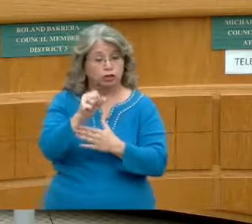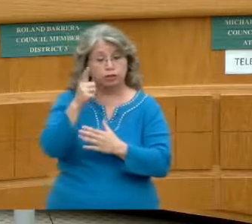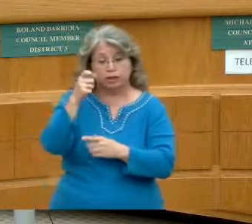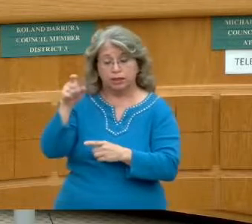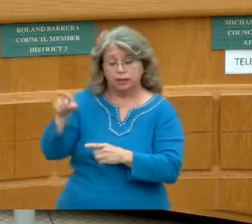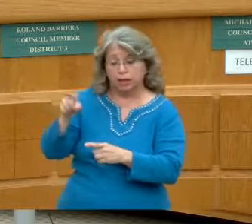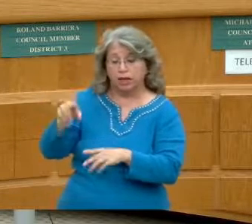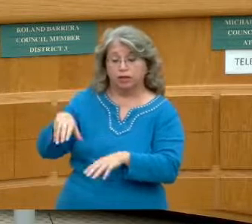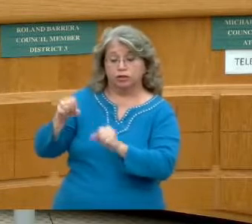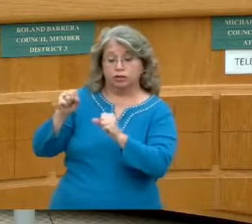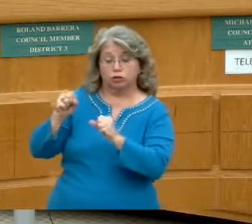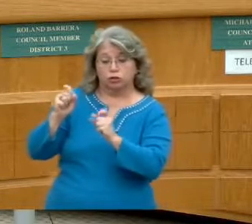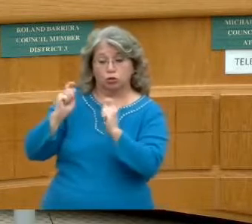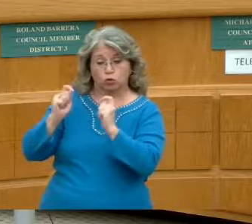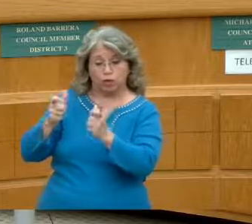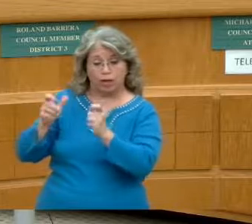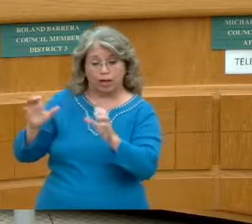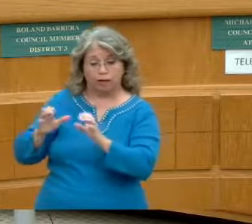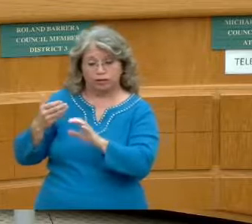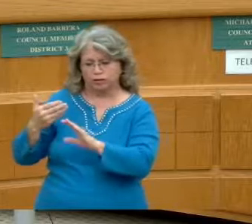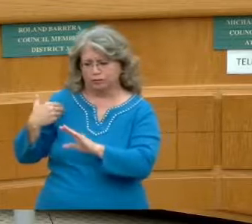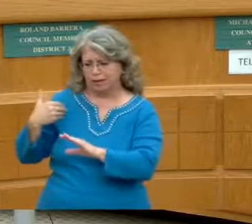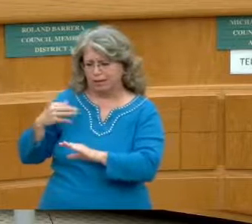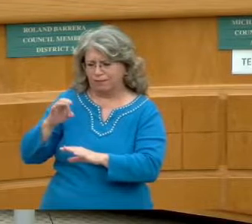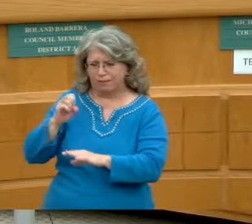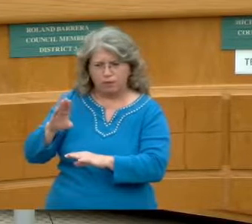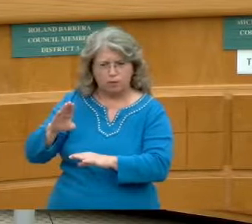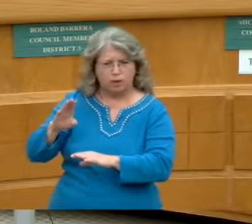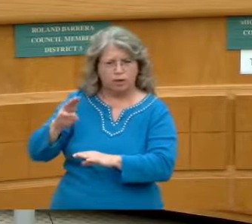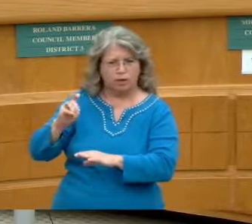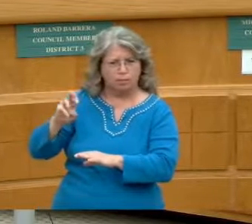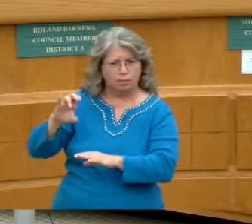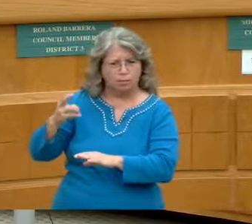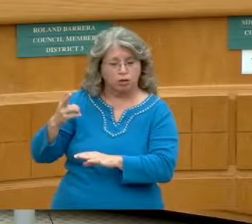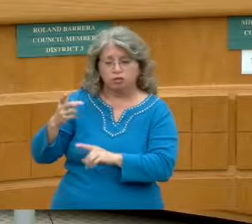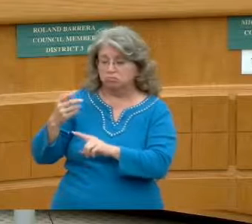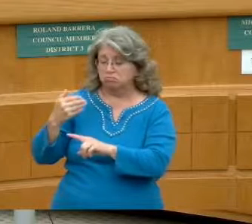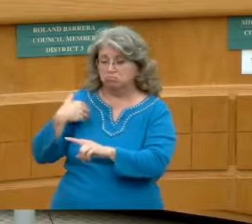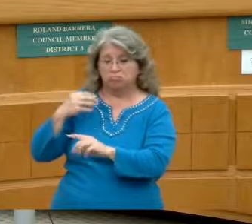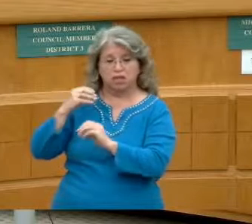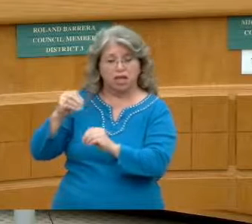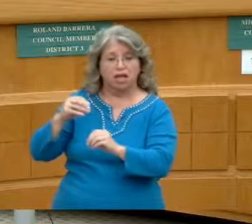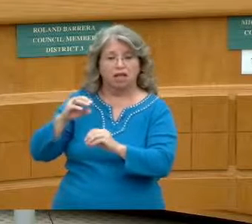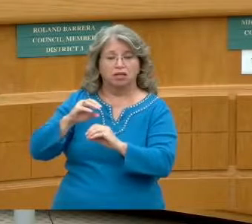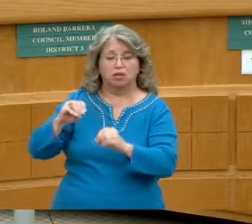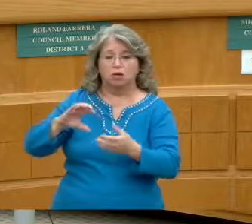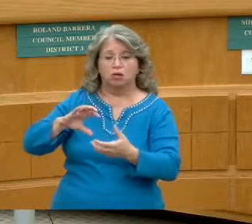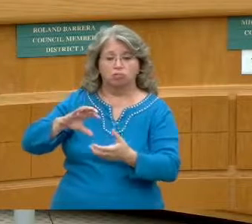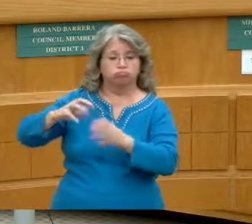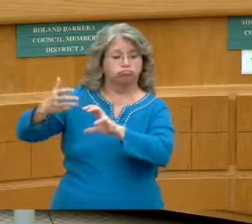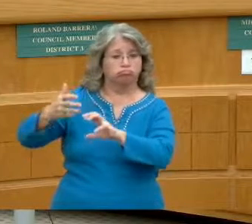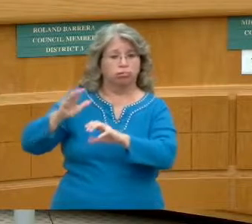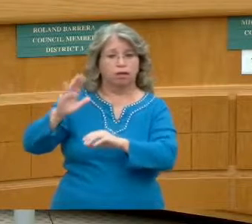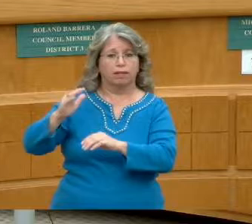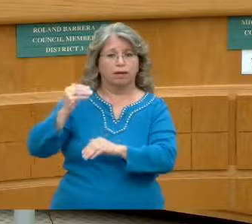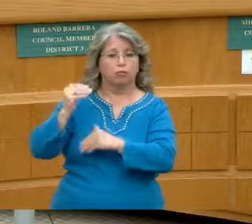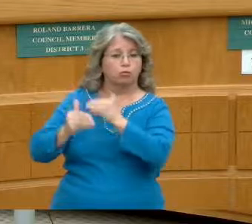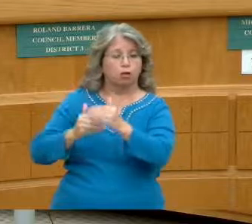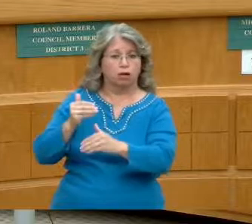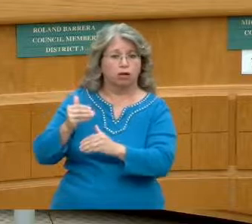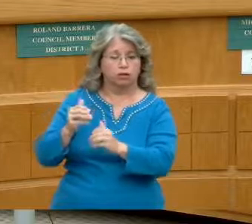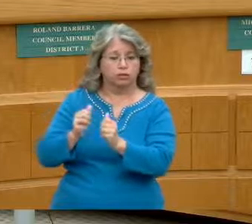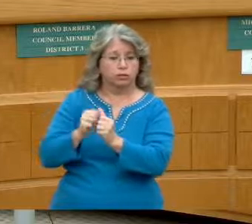swift action early back in February and March, they did not have any interruption in terms of their progress over at their